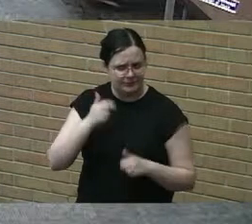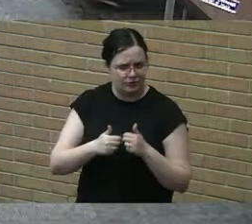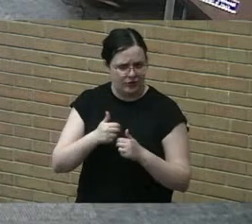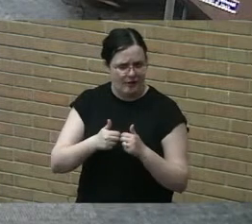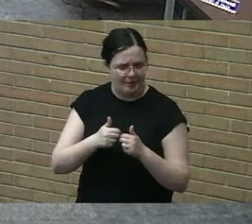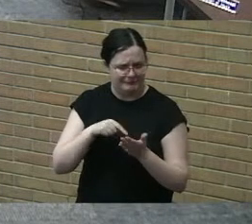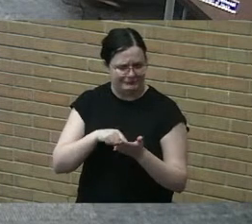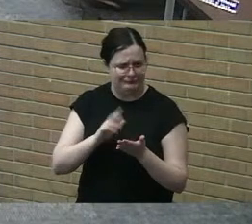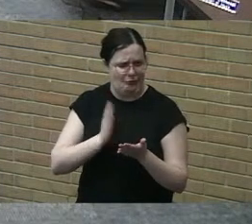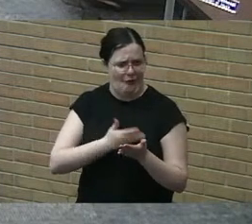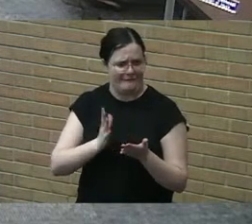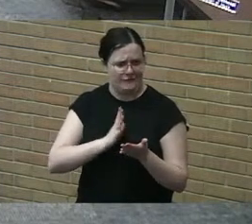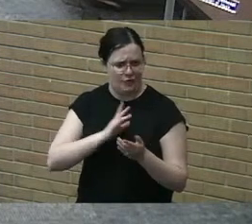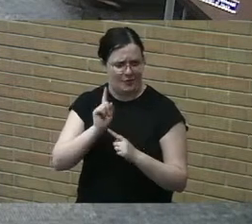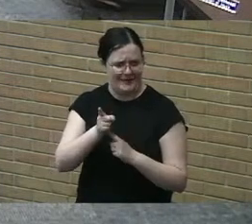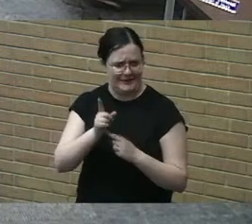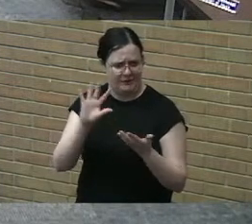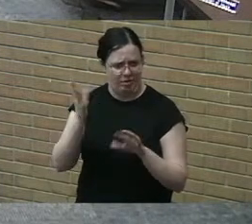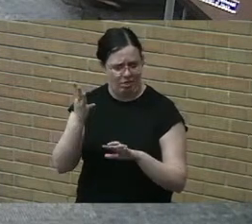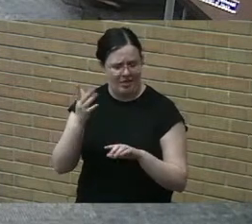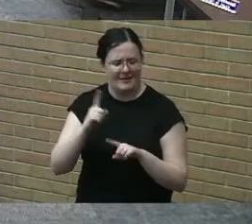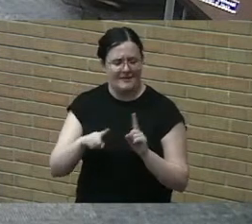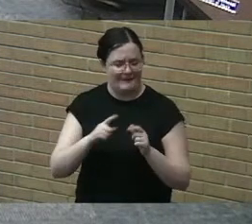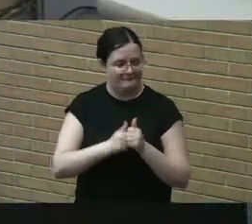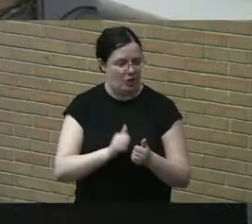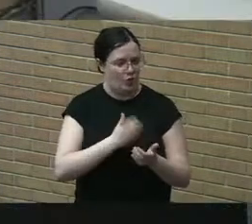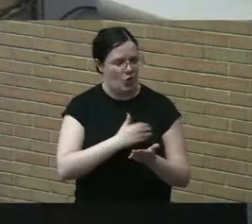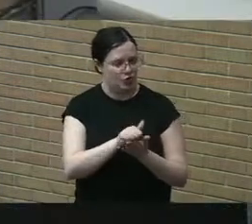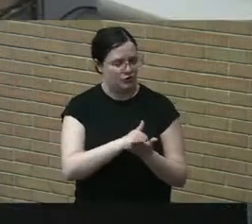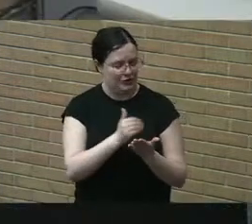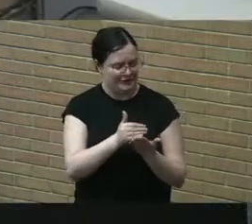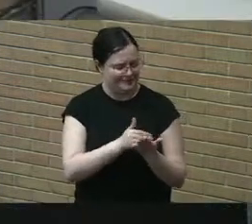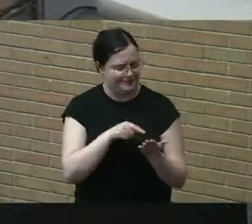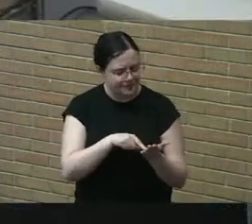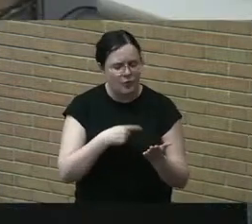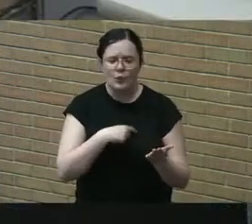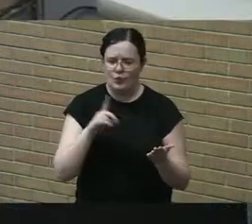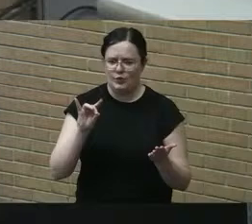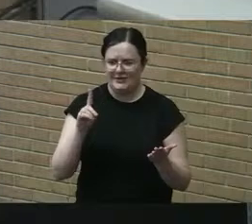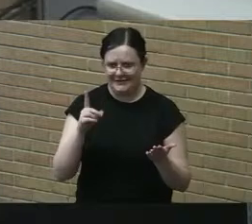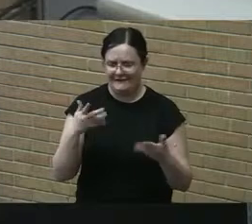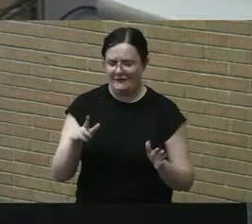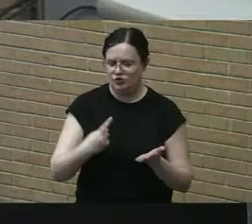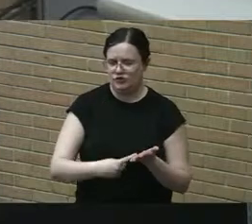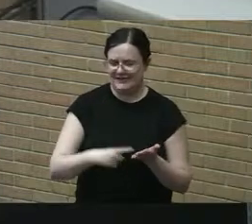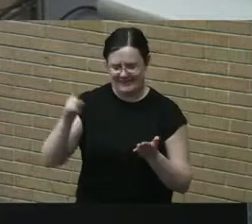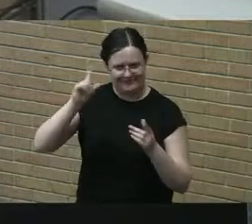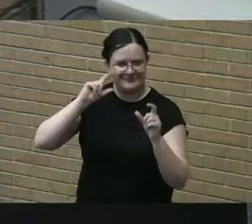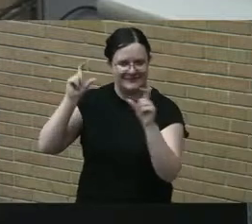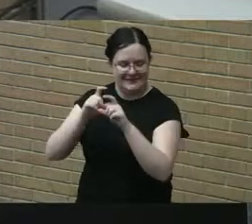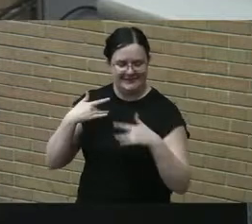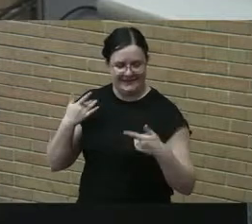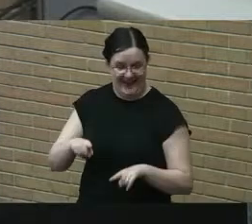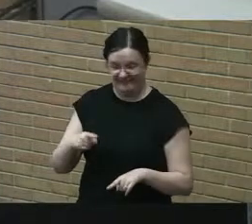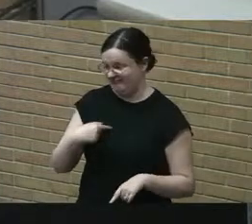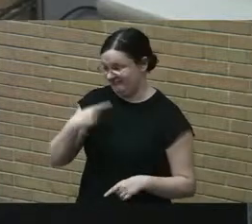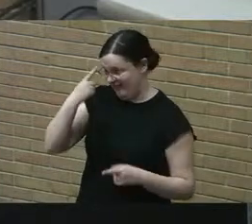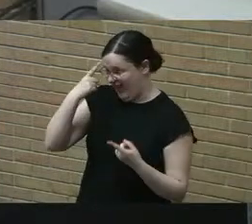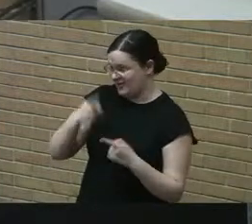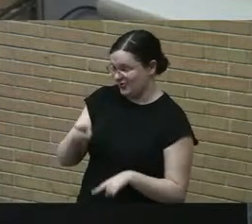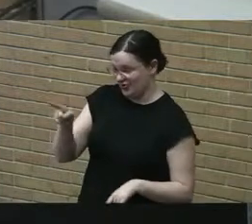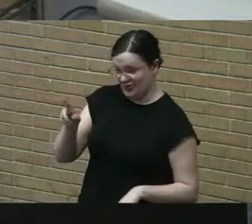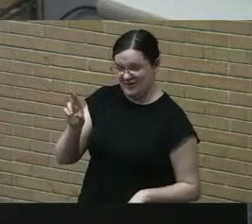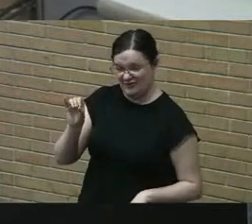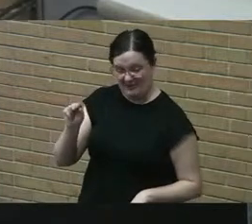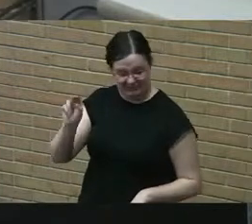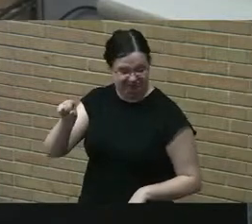but working off of the agenda, we did have a discussion of the Eclipse event, which I agree was excellent.